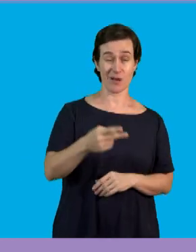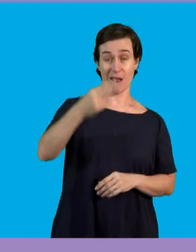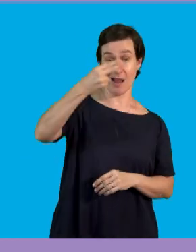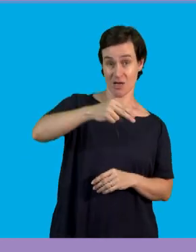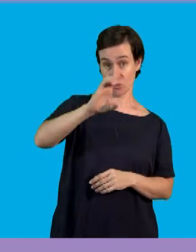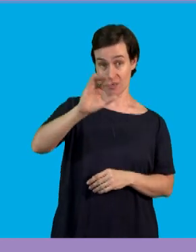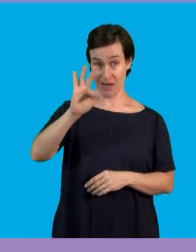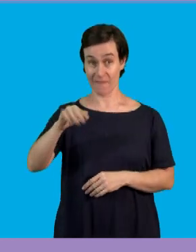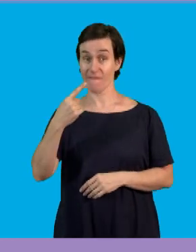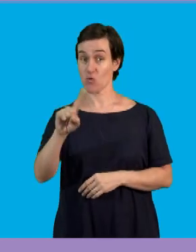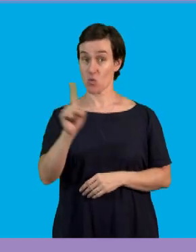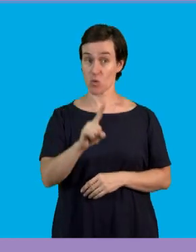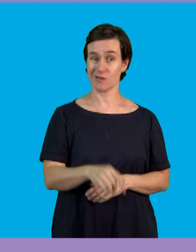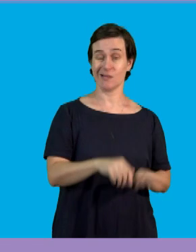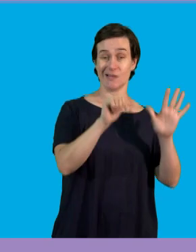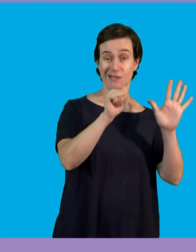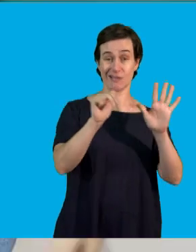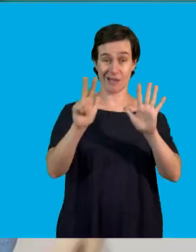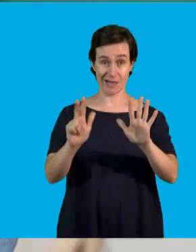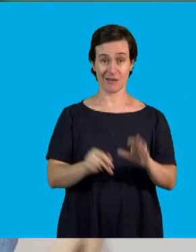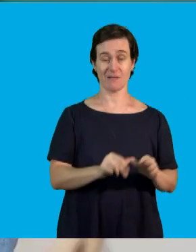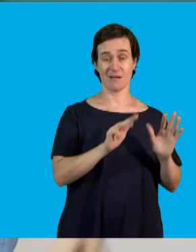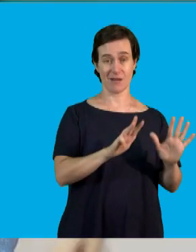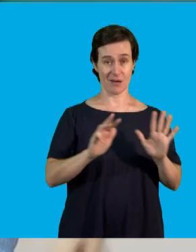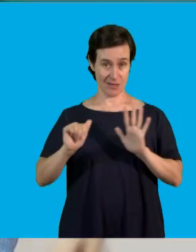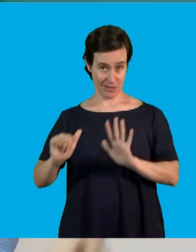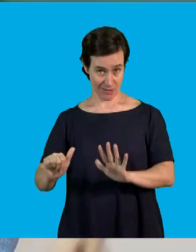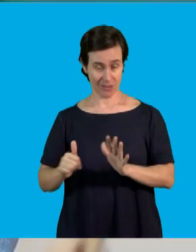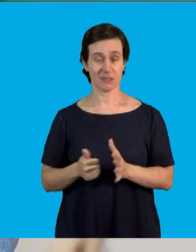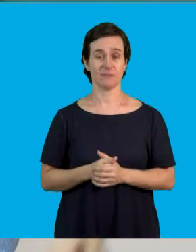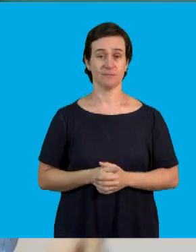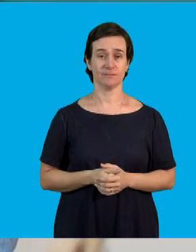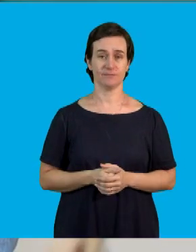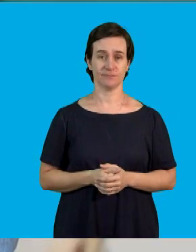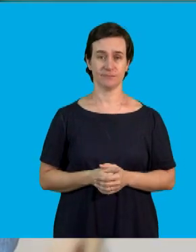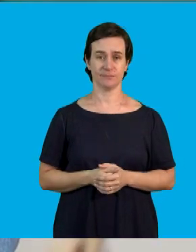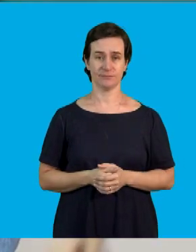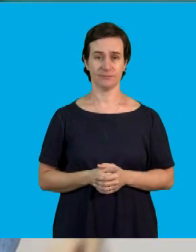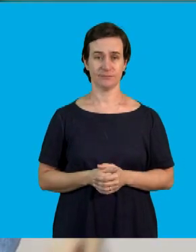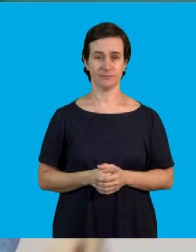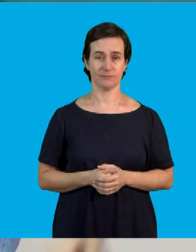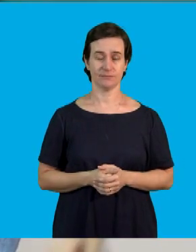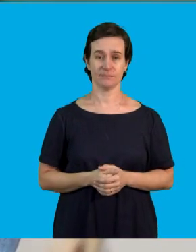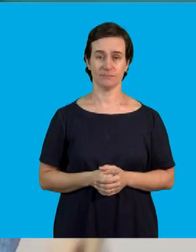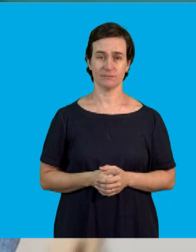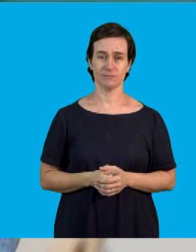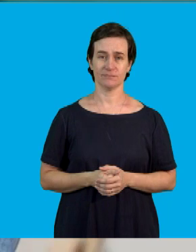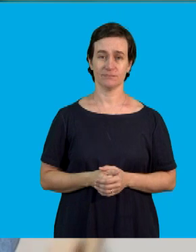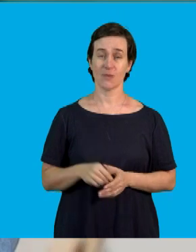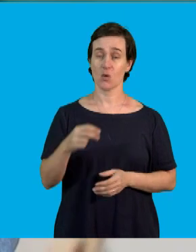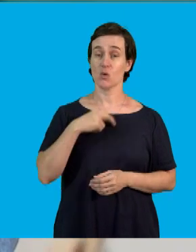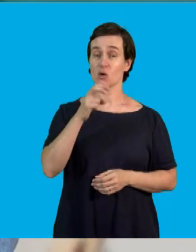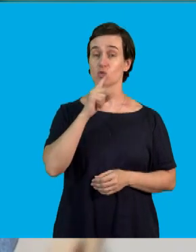factor. So we are going to find the highest common factor between 68 and 96. Again, we are going to use